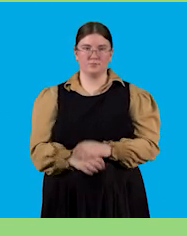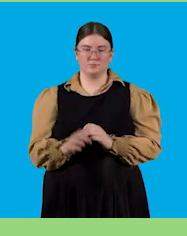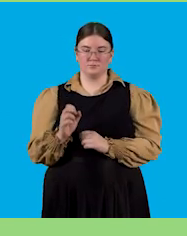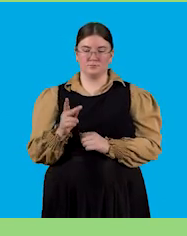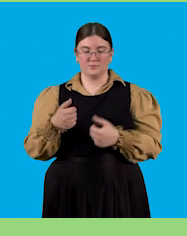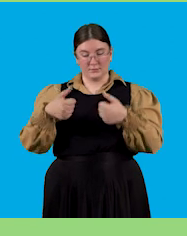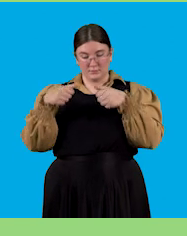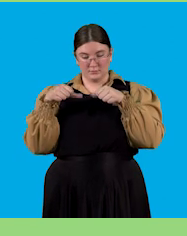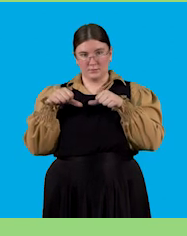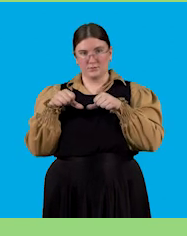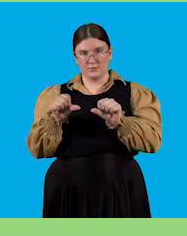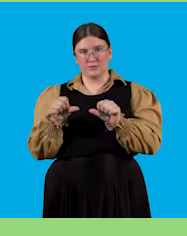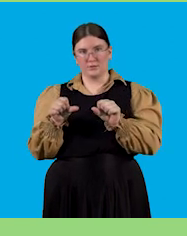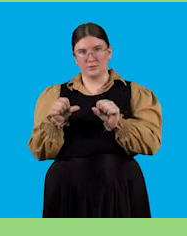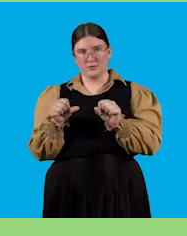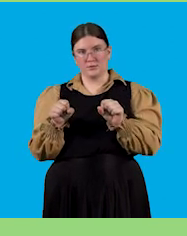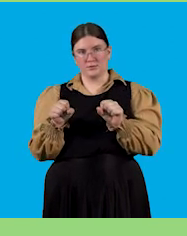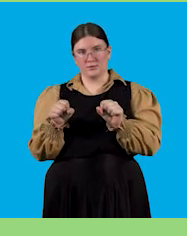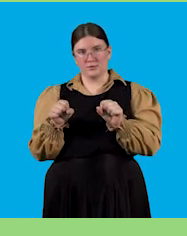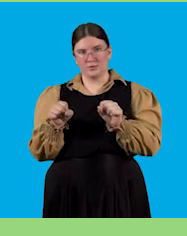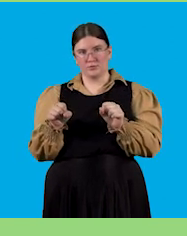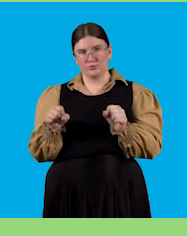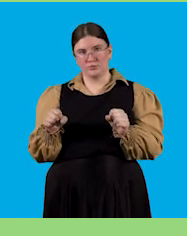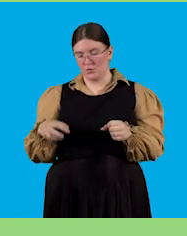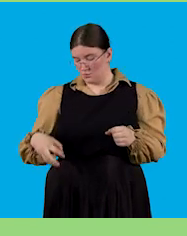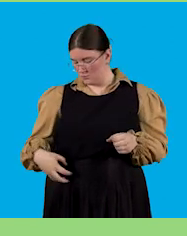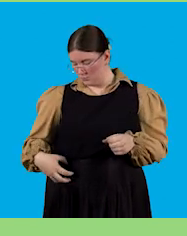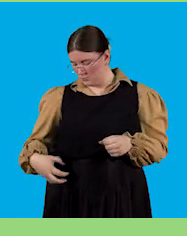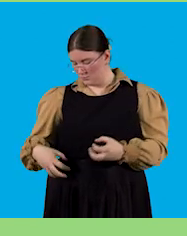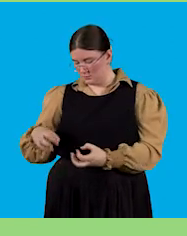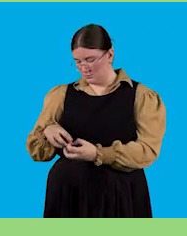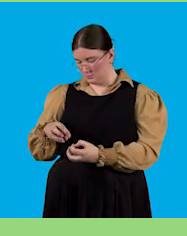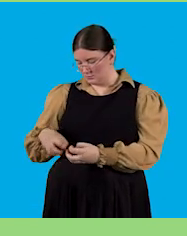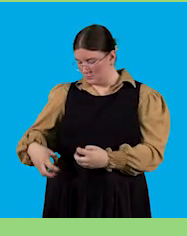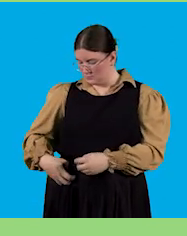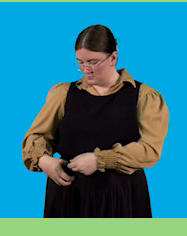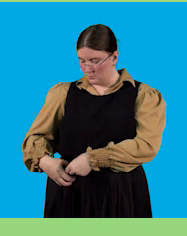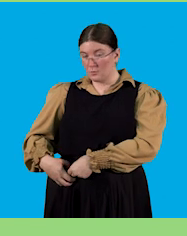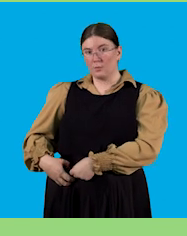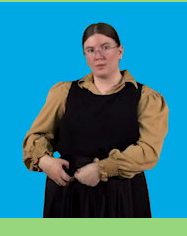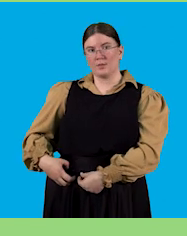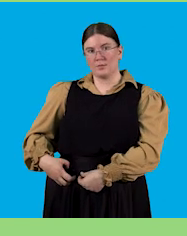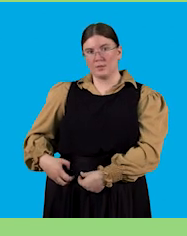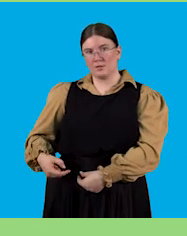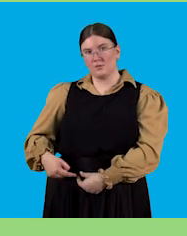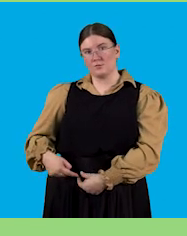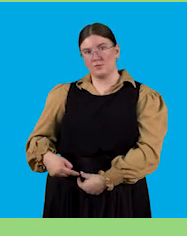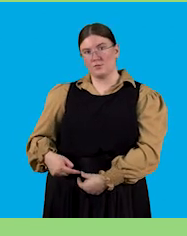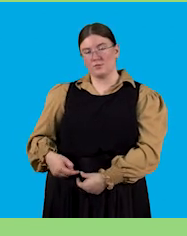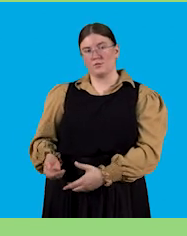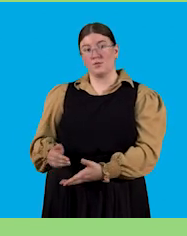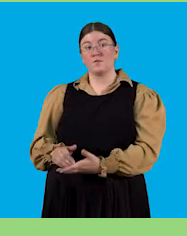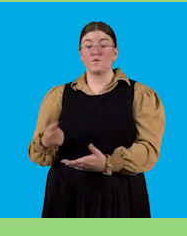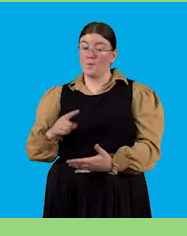Okay. Then we look at ovulation. In order for, well, a baby